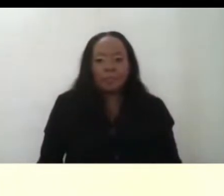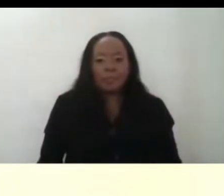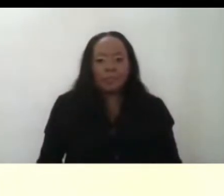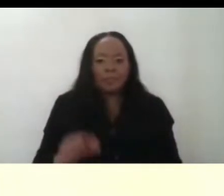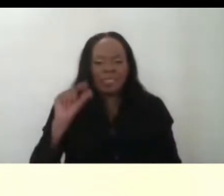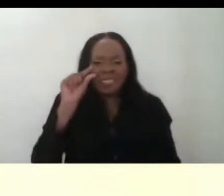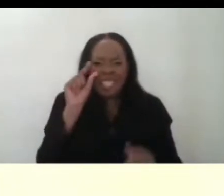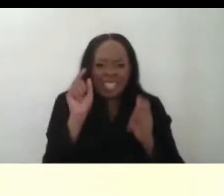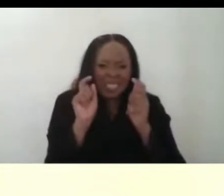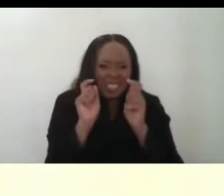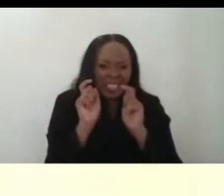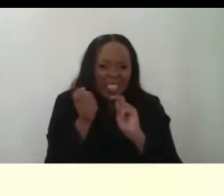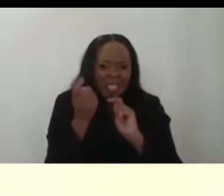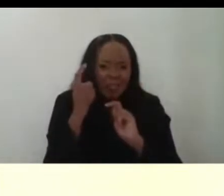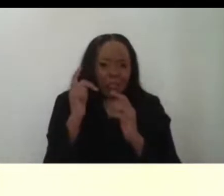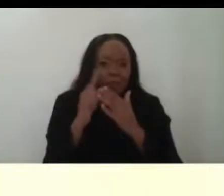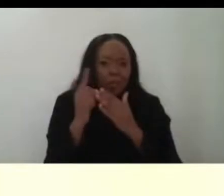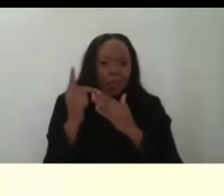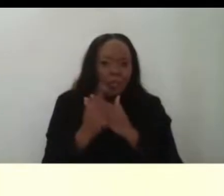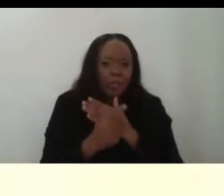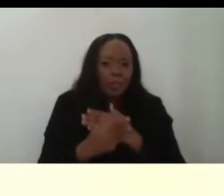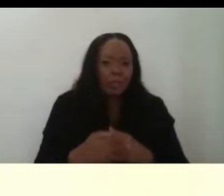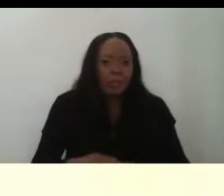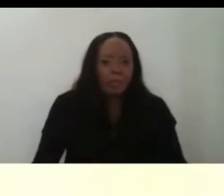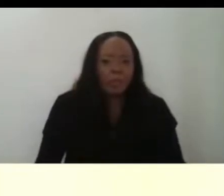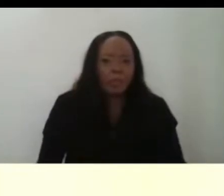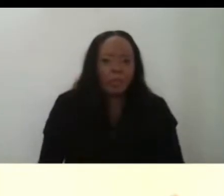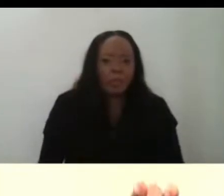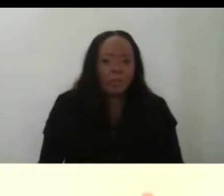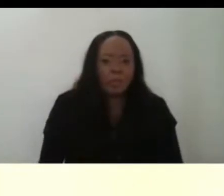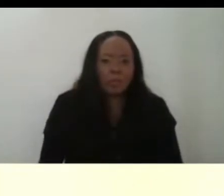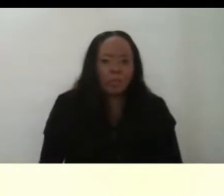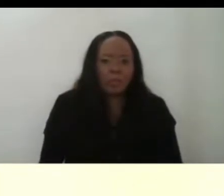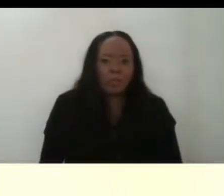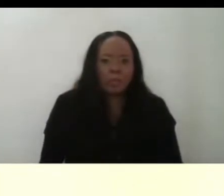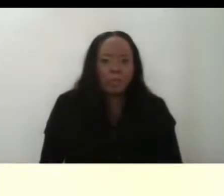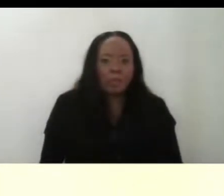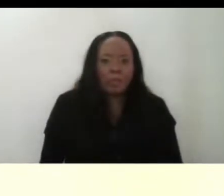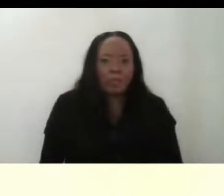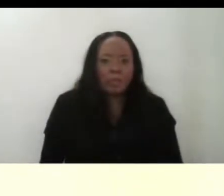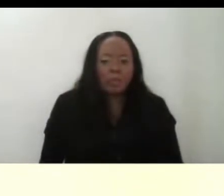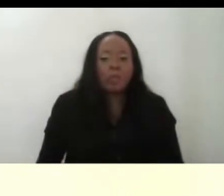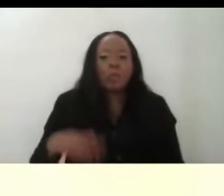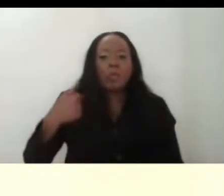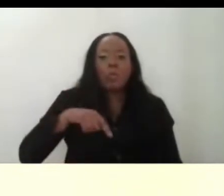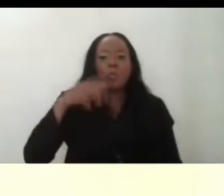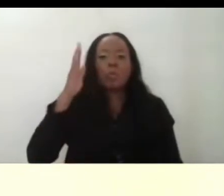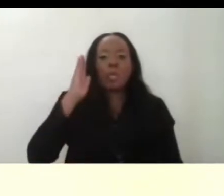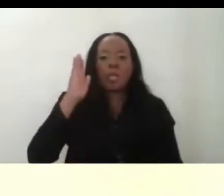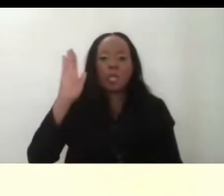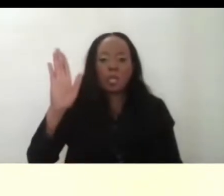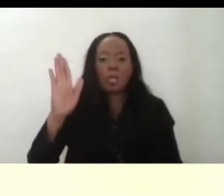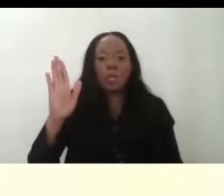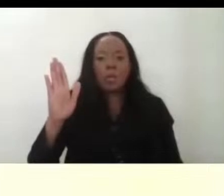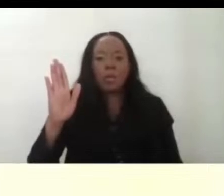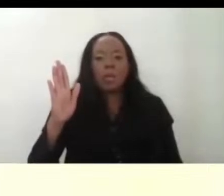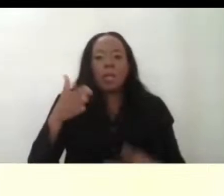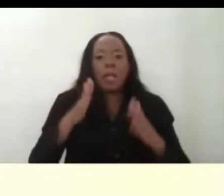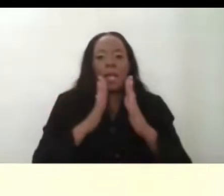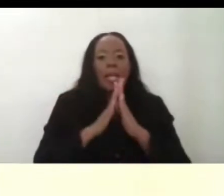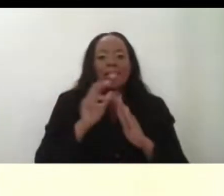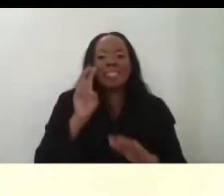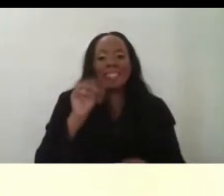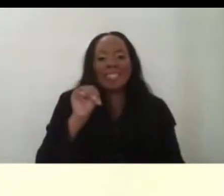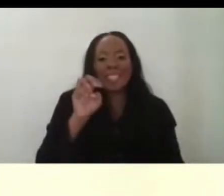our program. We will both say one time to do the launch of the bus. So I want to invite members of the media at this